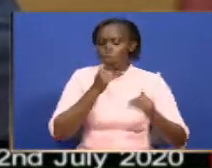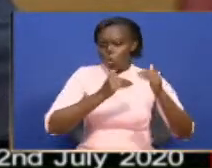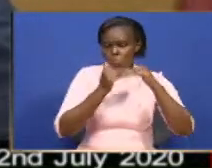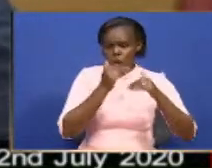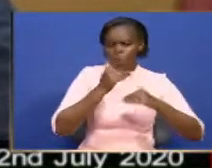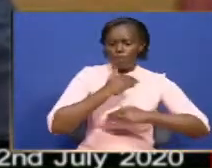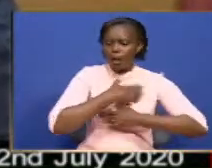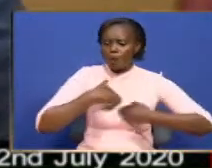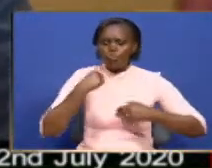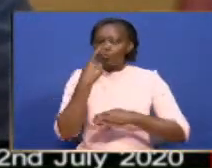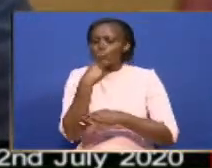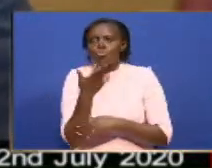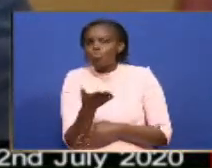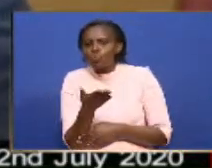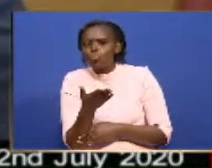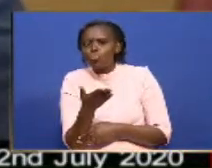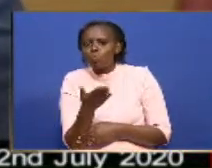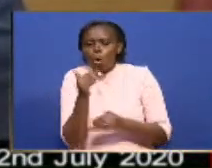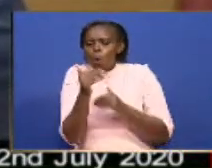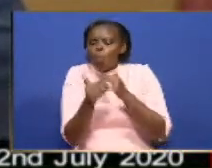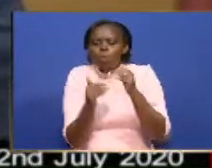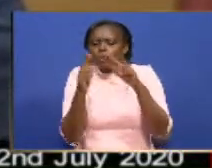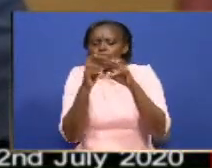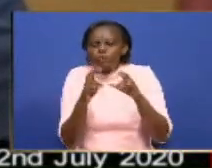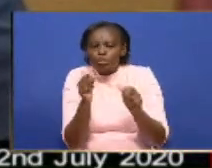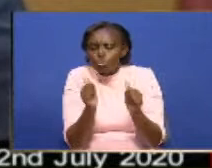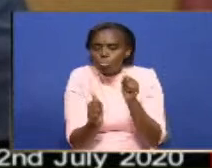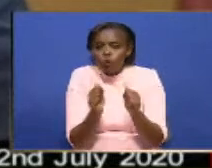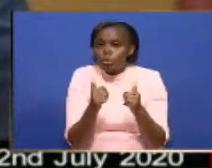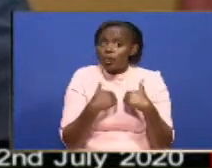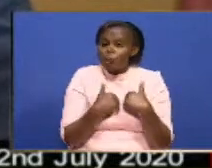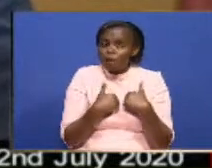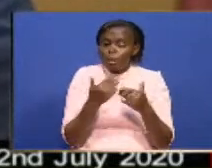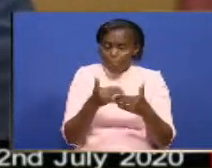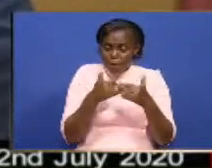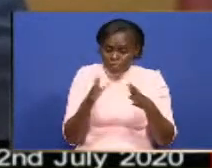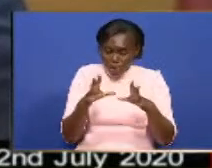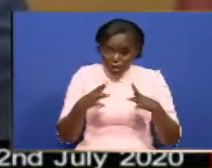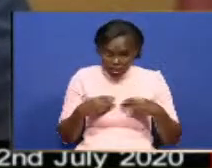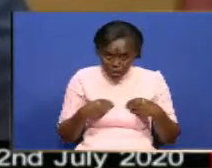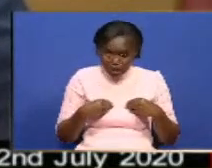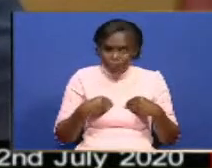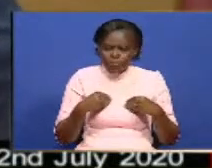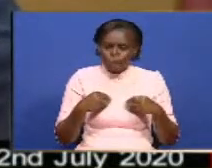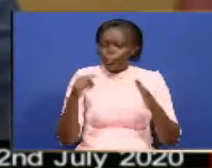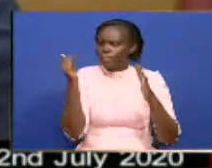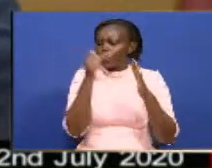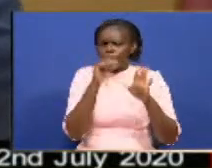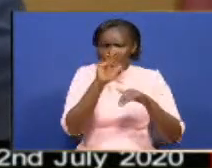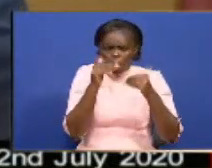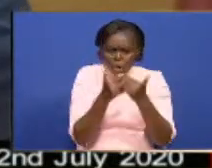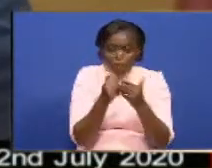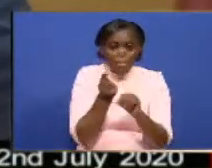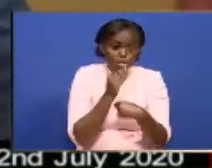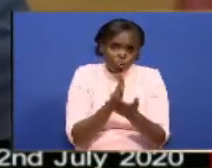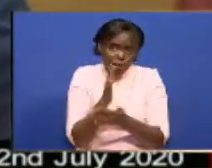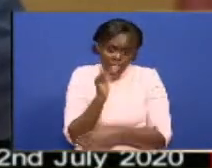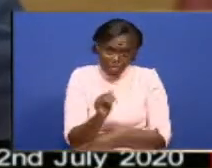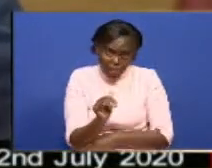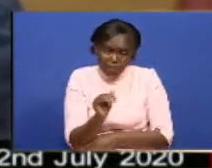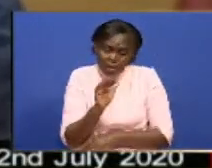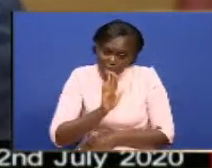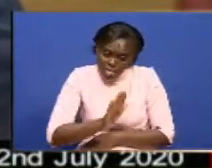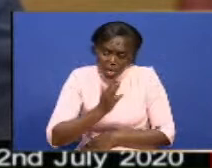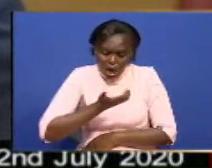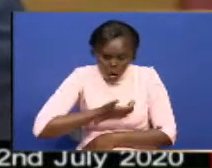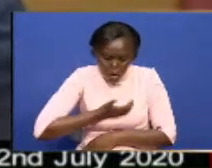refugee? What vetting process would they go through before they are admitted? And all that is to ensure that their